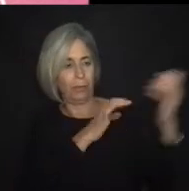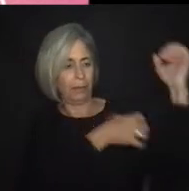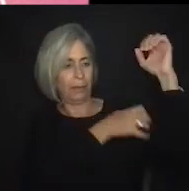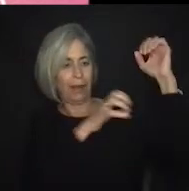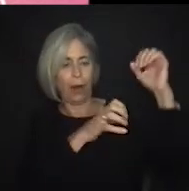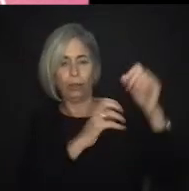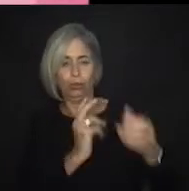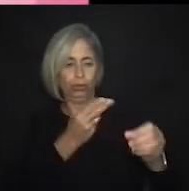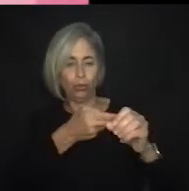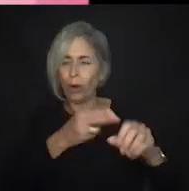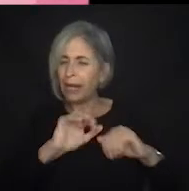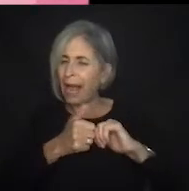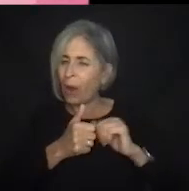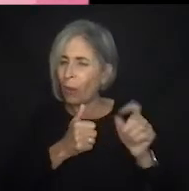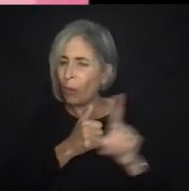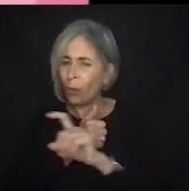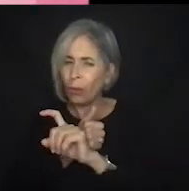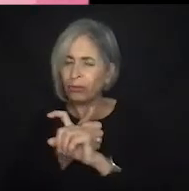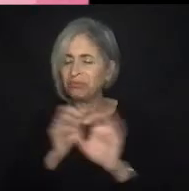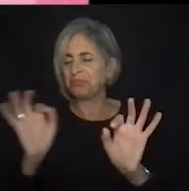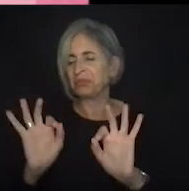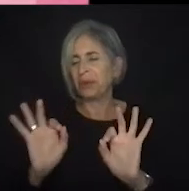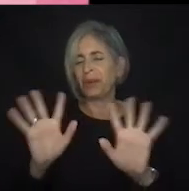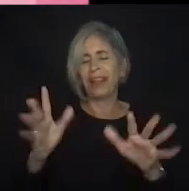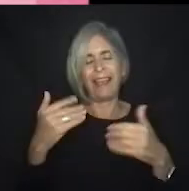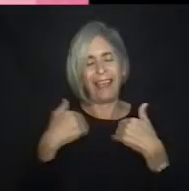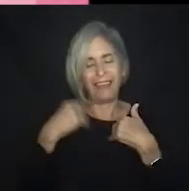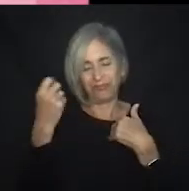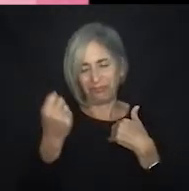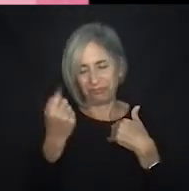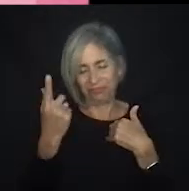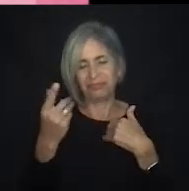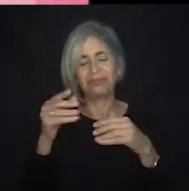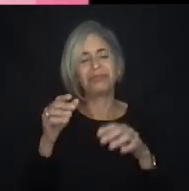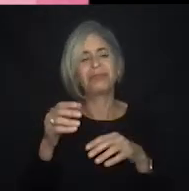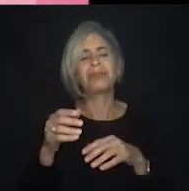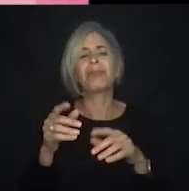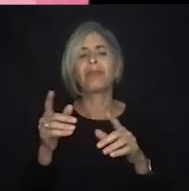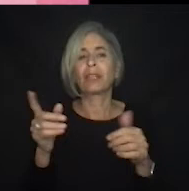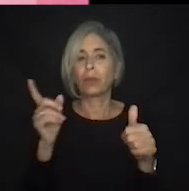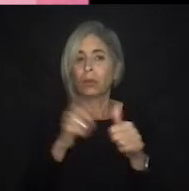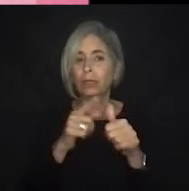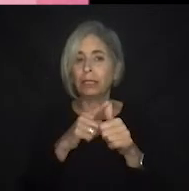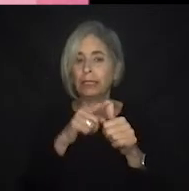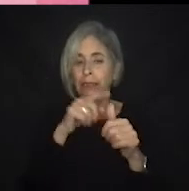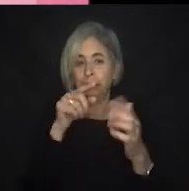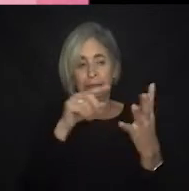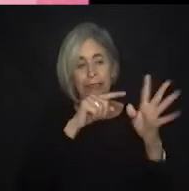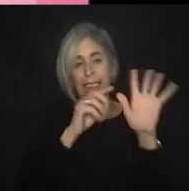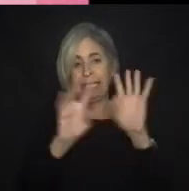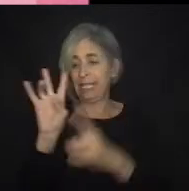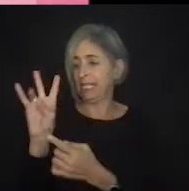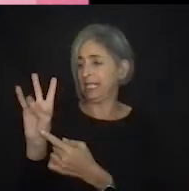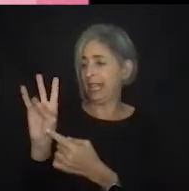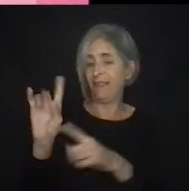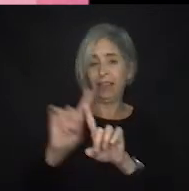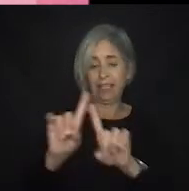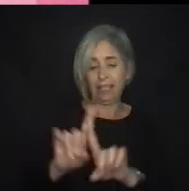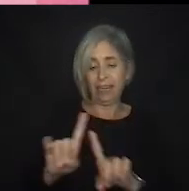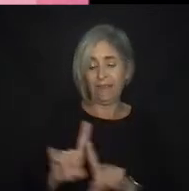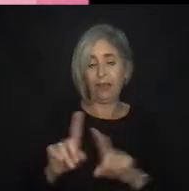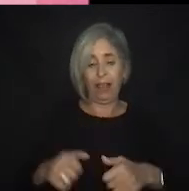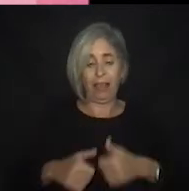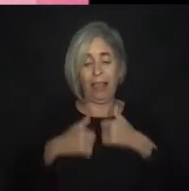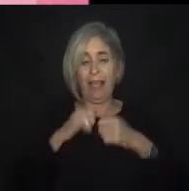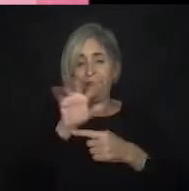to jump in? No worries, I've got you covered. In this talk, we'll dive into 7 considerations for building with live